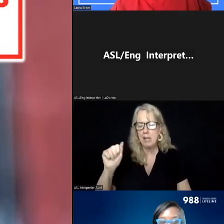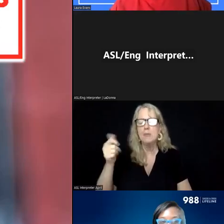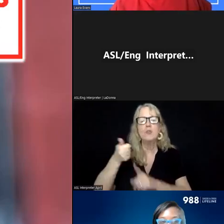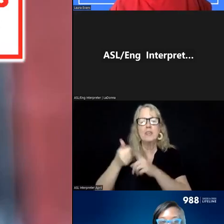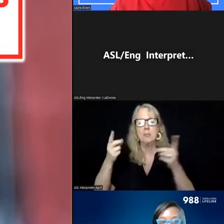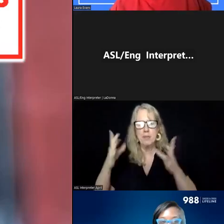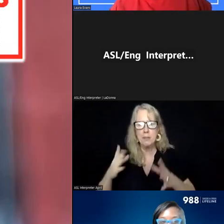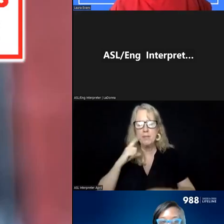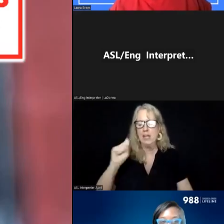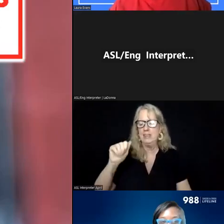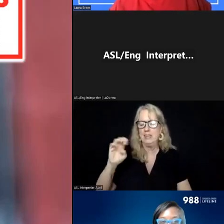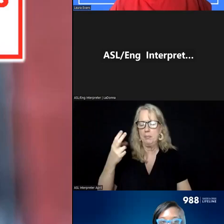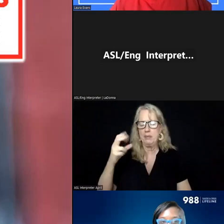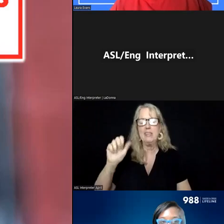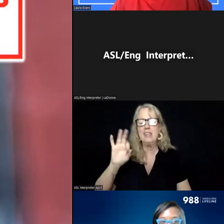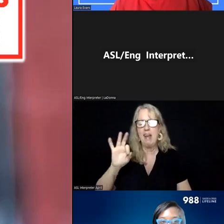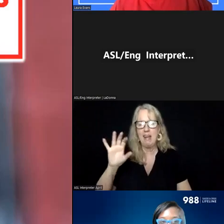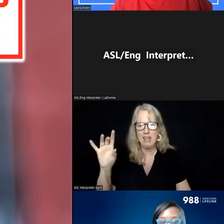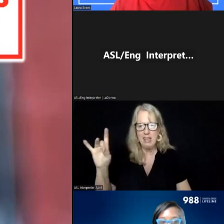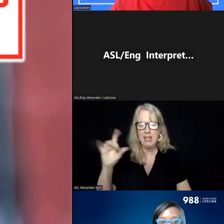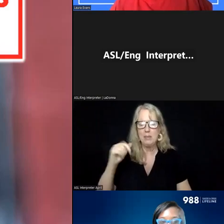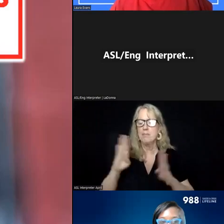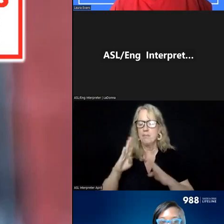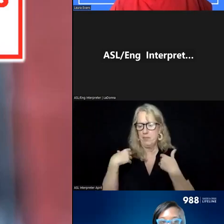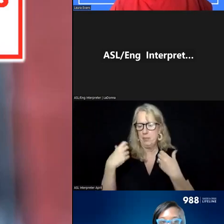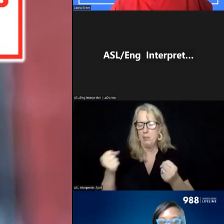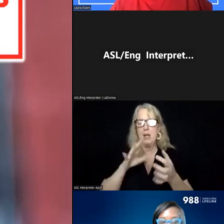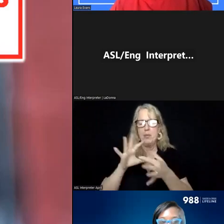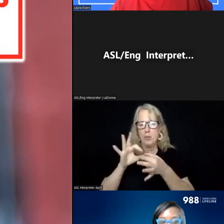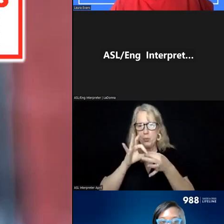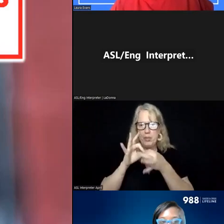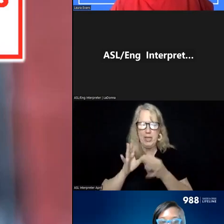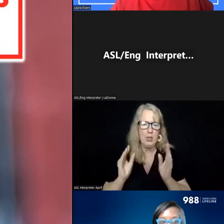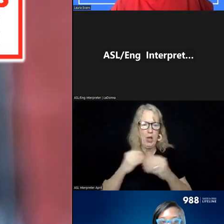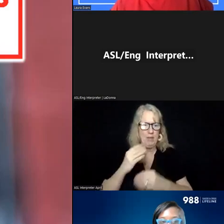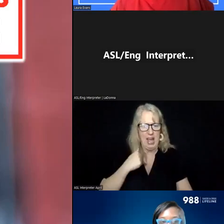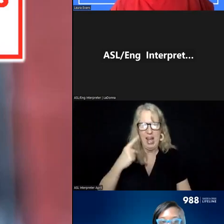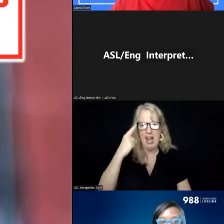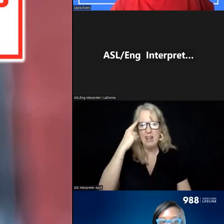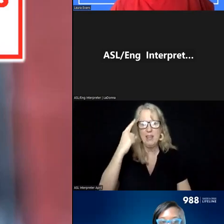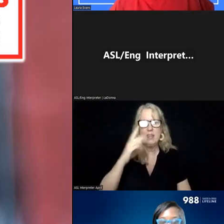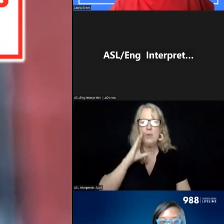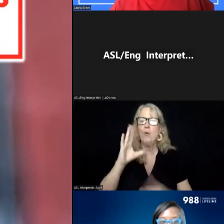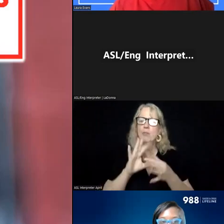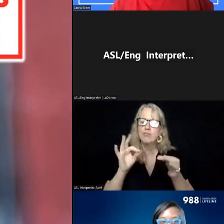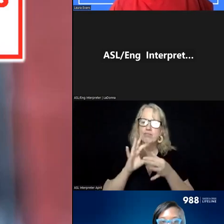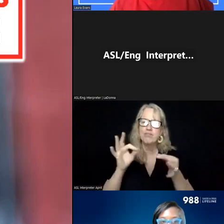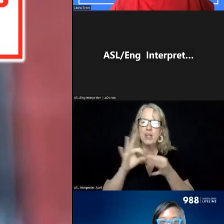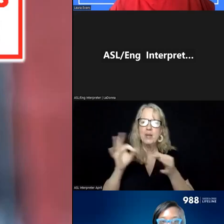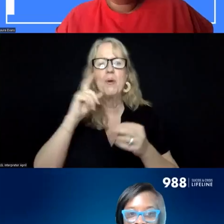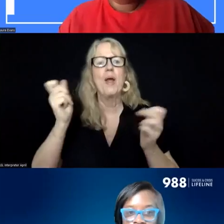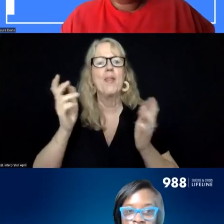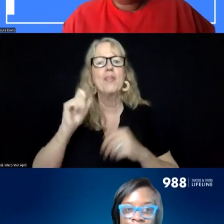of SAMHSA's 988 Behavioral Health Coordinating Office. And I think they're going to say some words around this 2-year